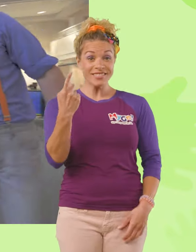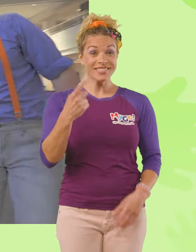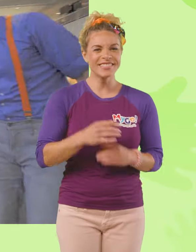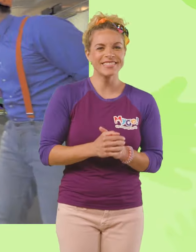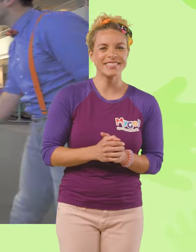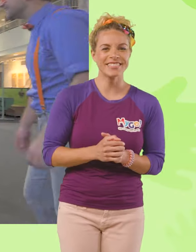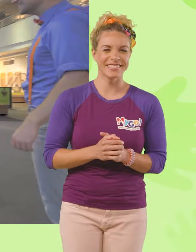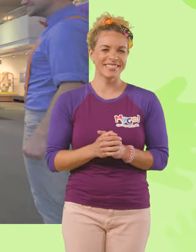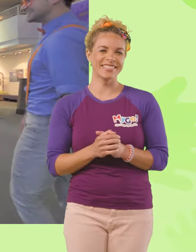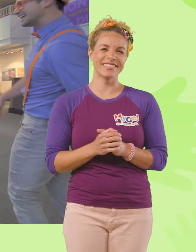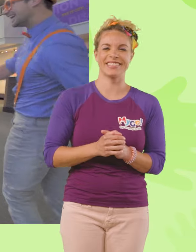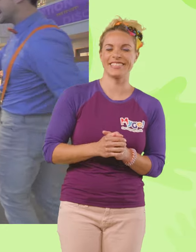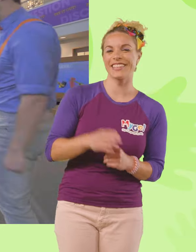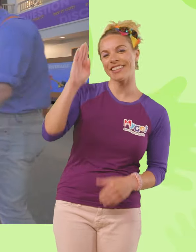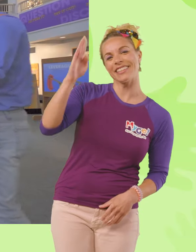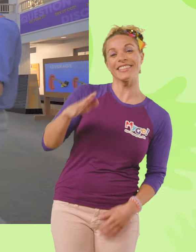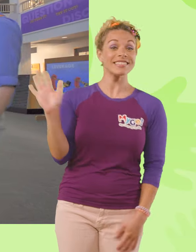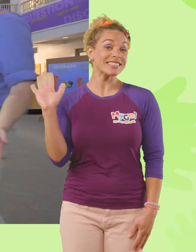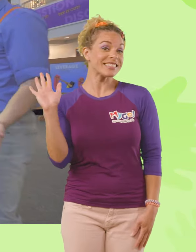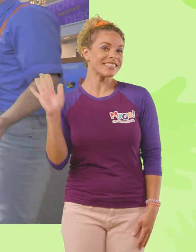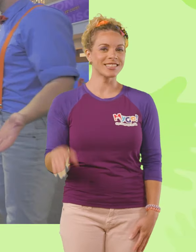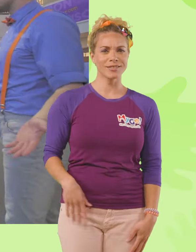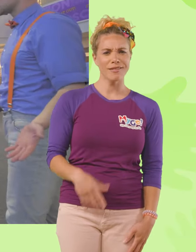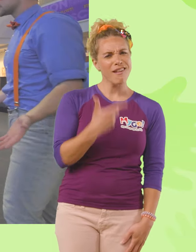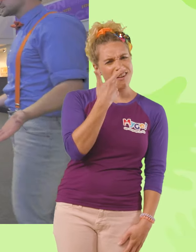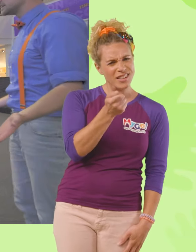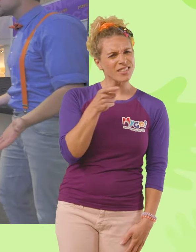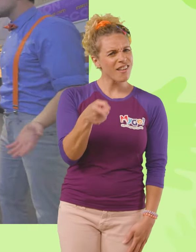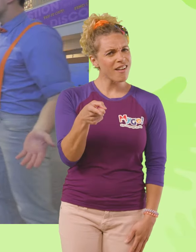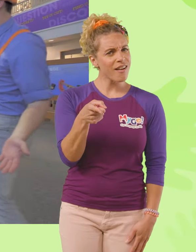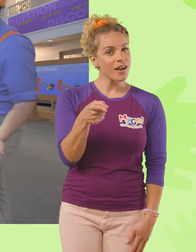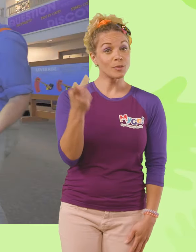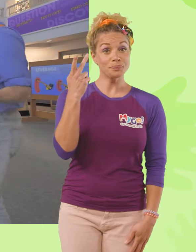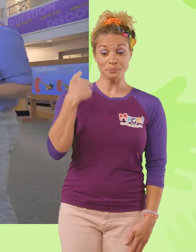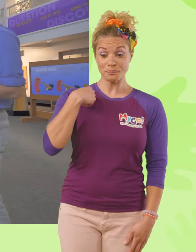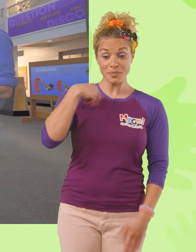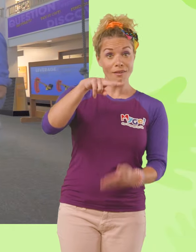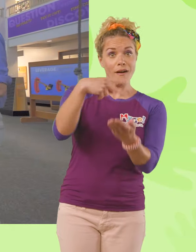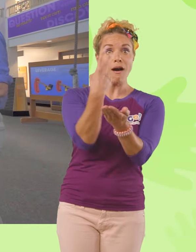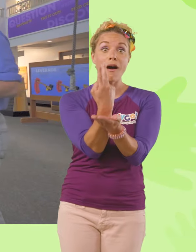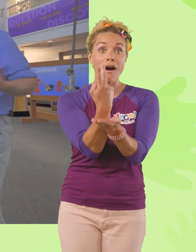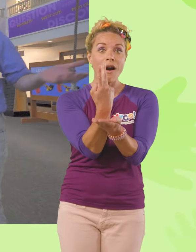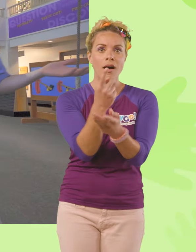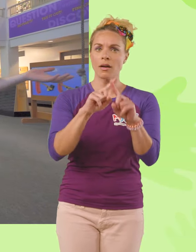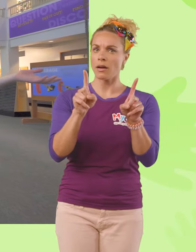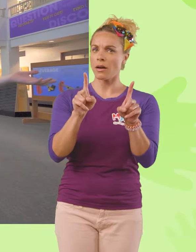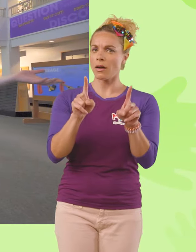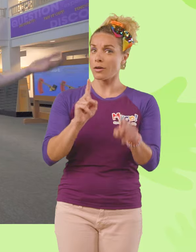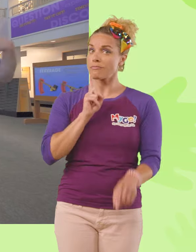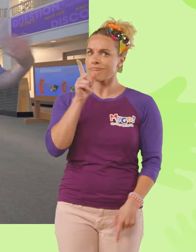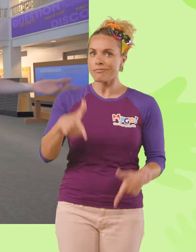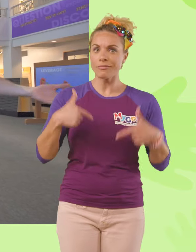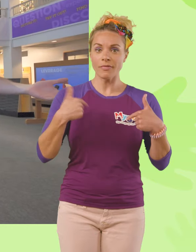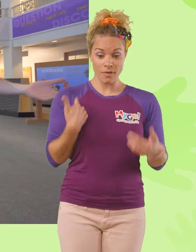one. Hey, hello. This is interesting. See, I'm upside down. But in real